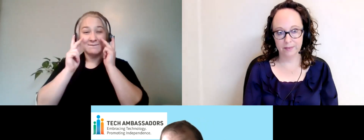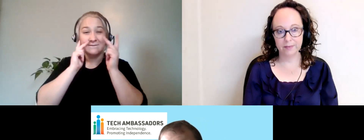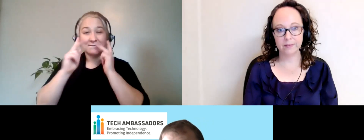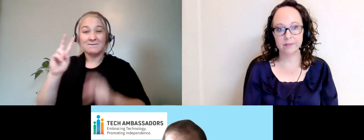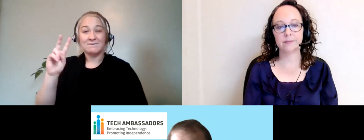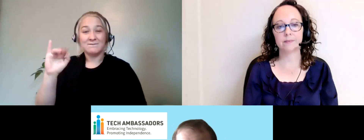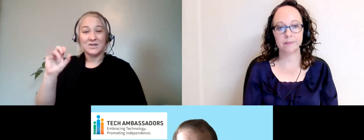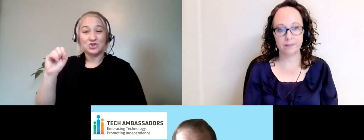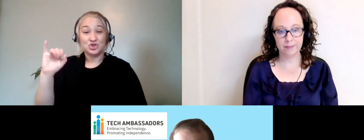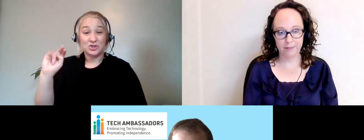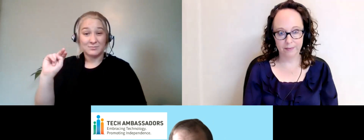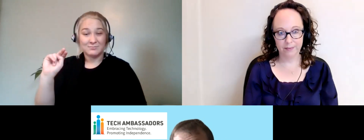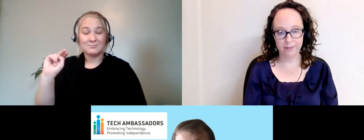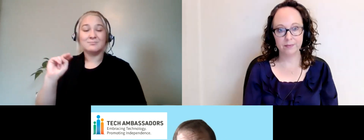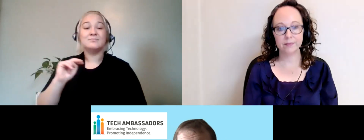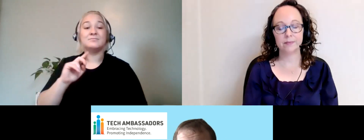the